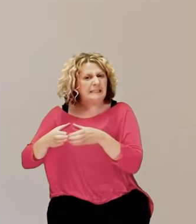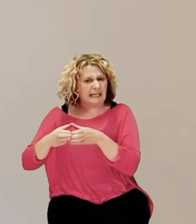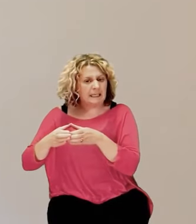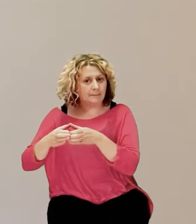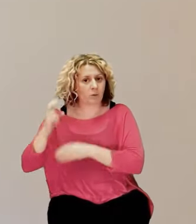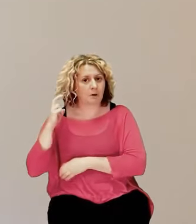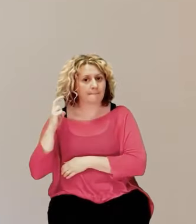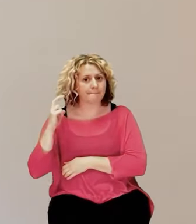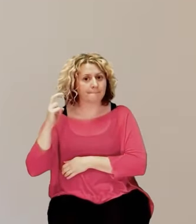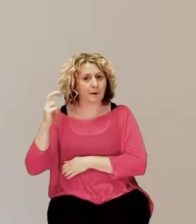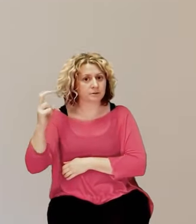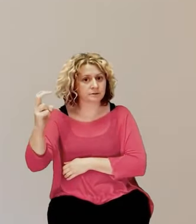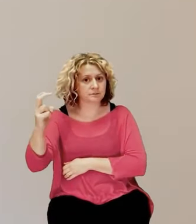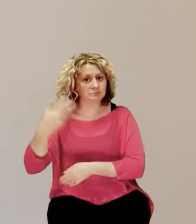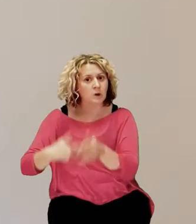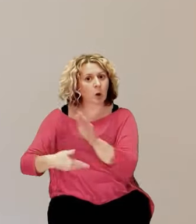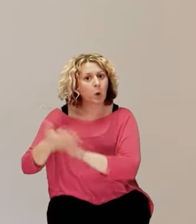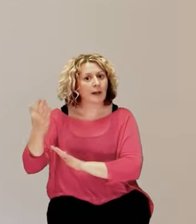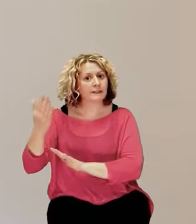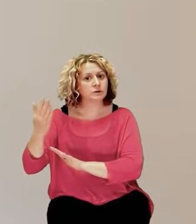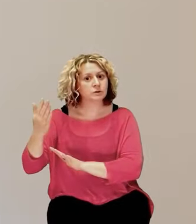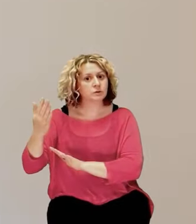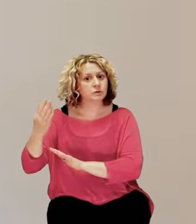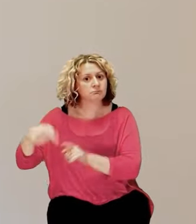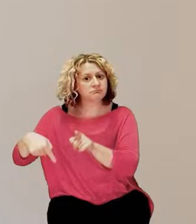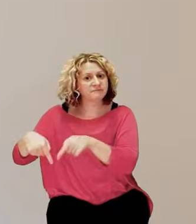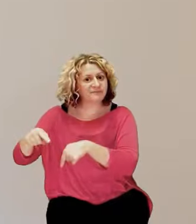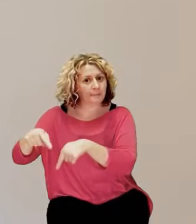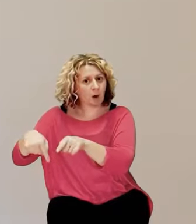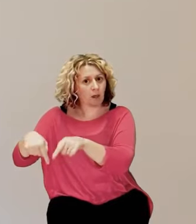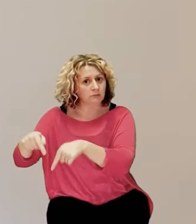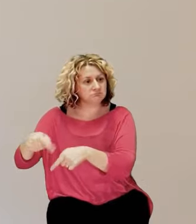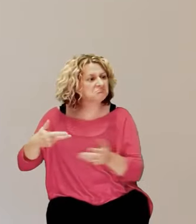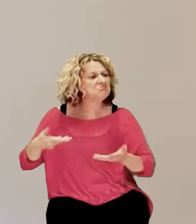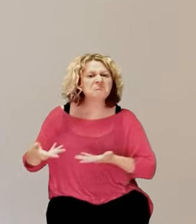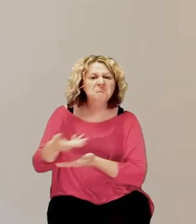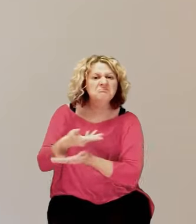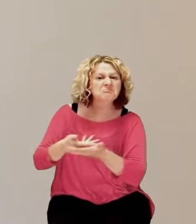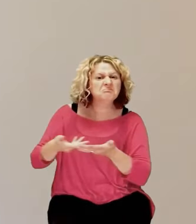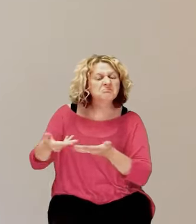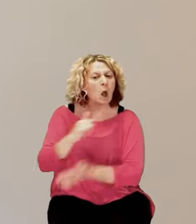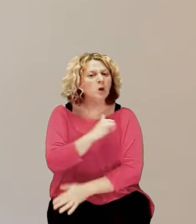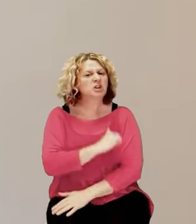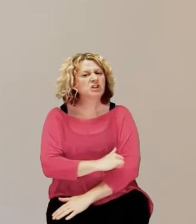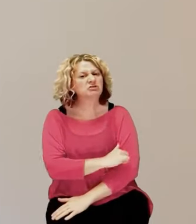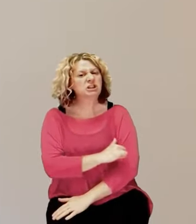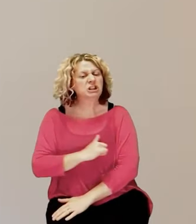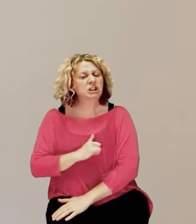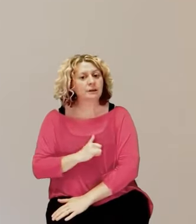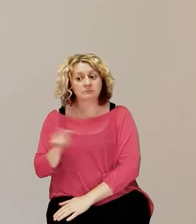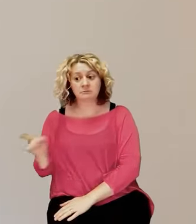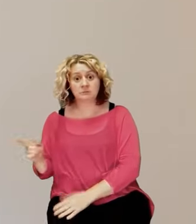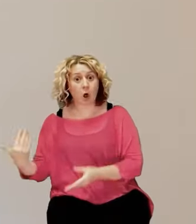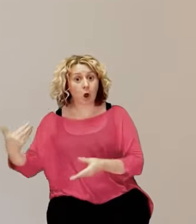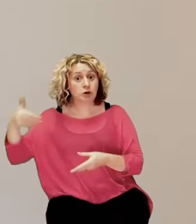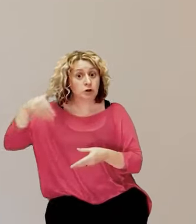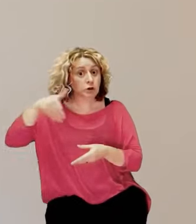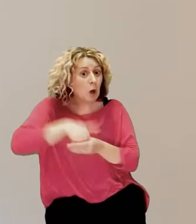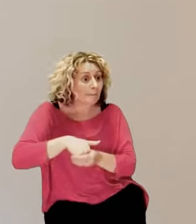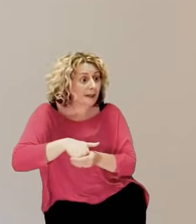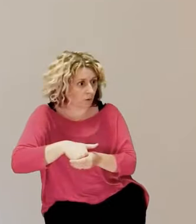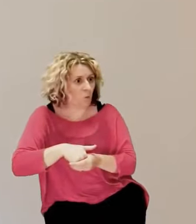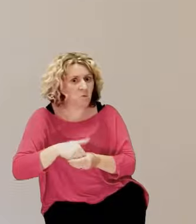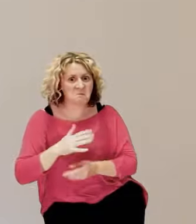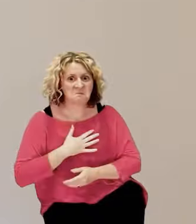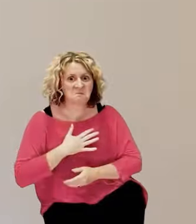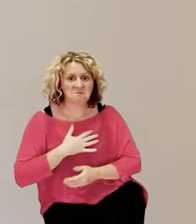religion. He jumped in thinking, oh, this is good, I like this conversation, and he jumped in defending the Christian faith.